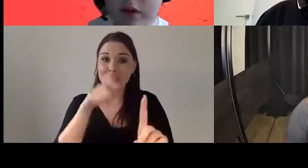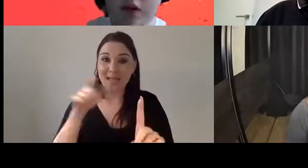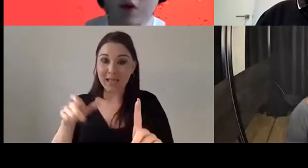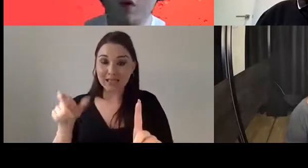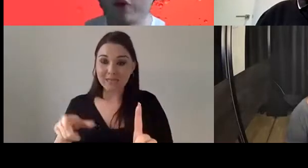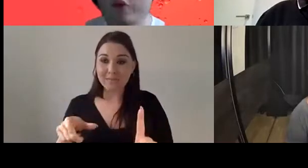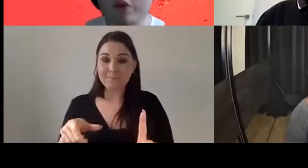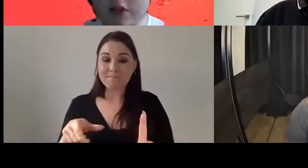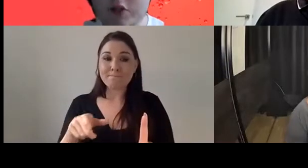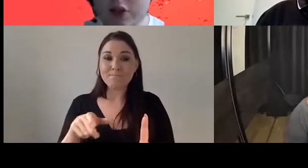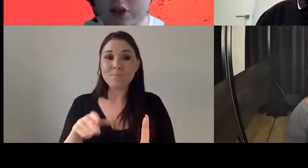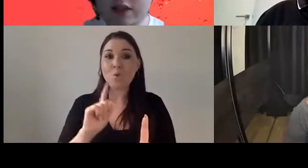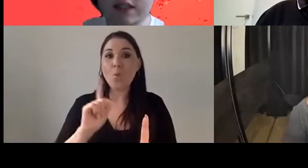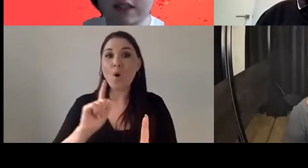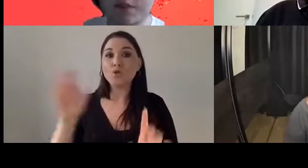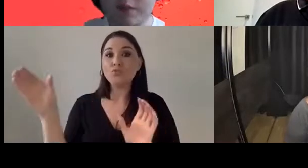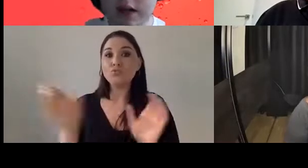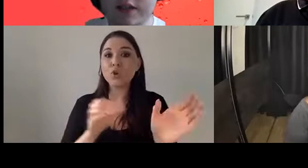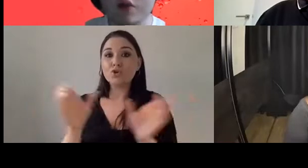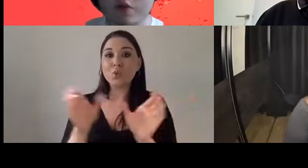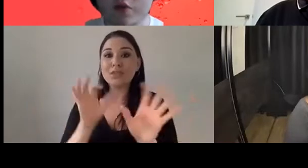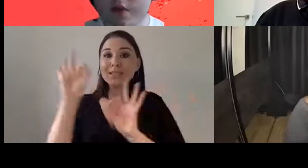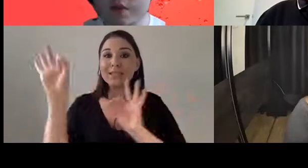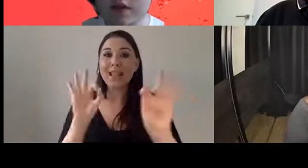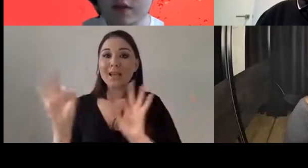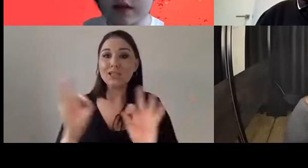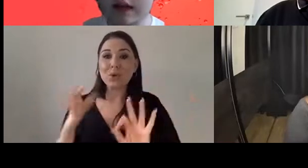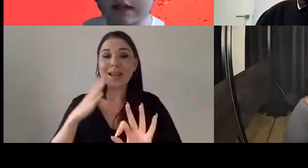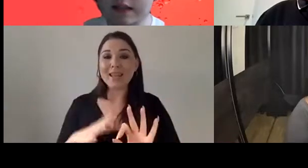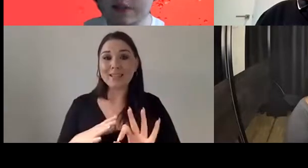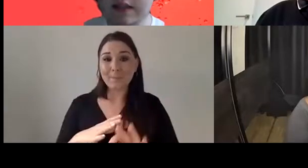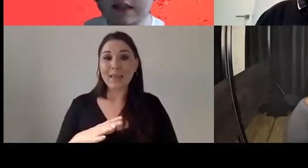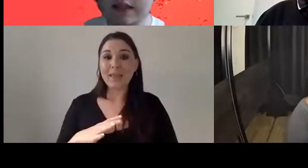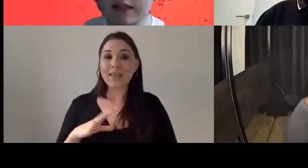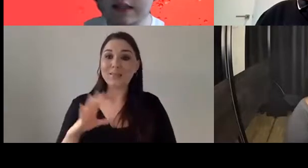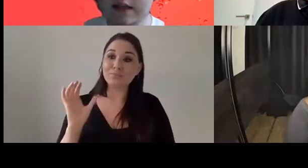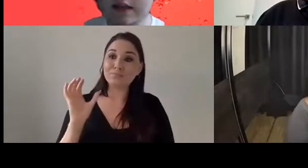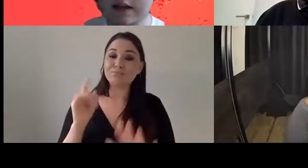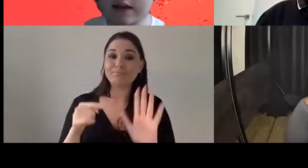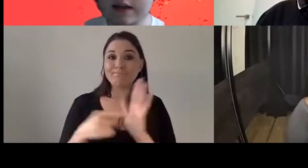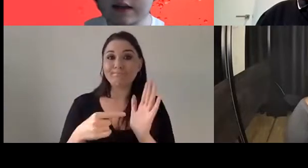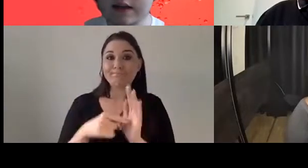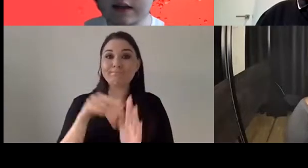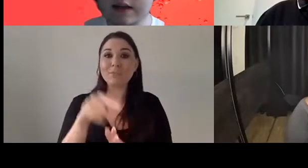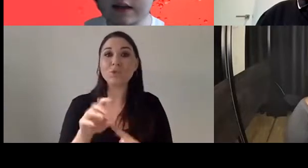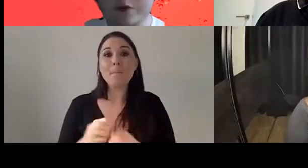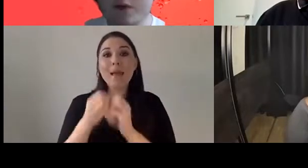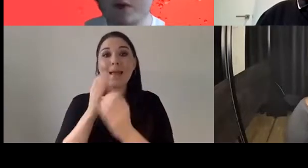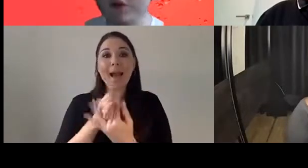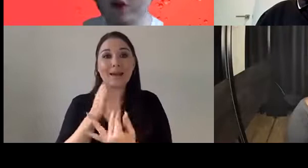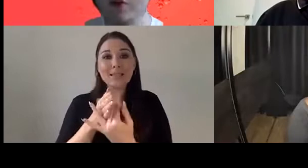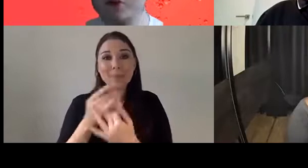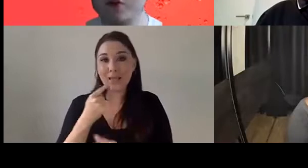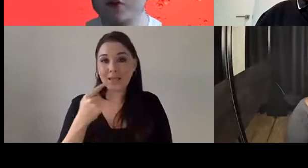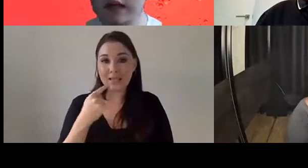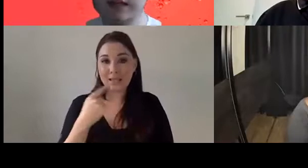from the polling, what recruiting strategies need to be in place or improved to make accessibility easier? She said, I feel like the